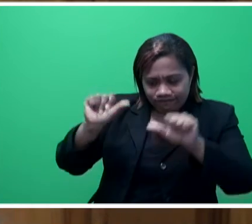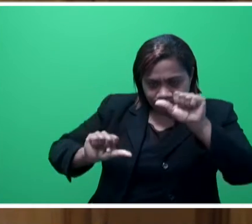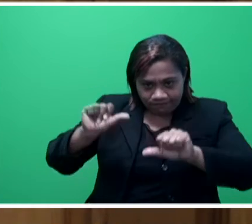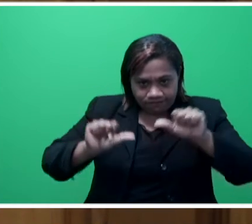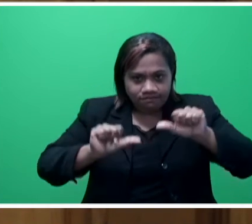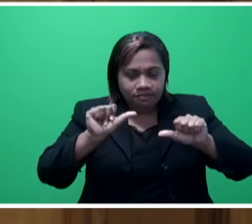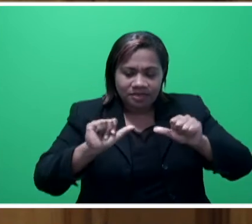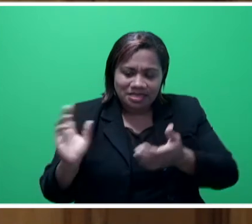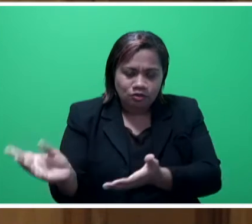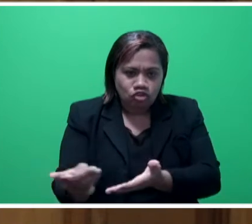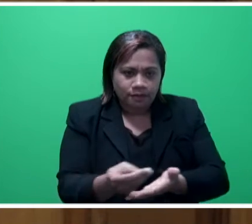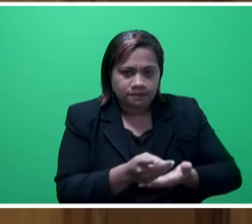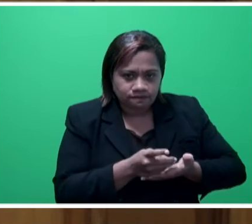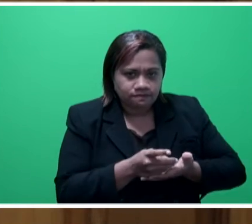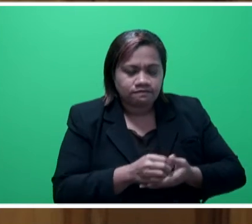and documented.